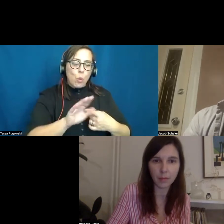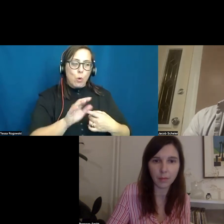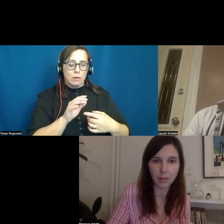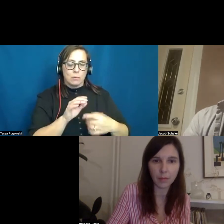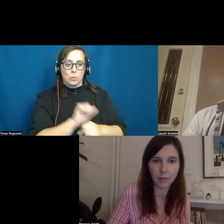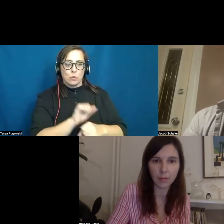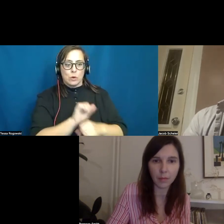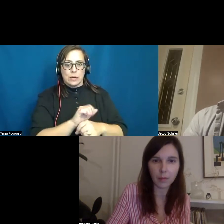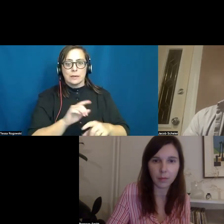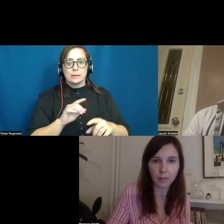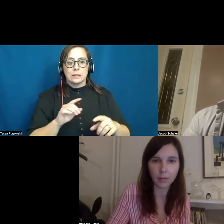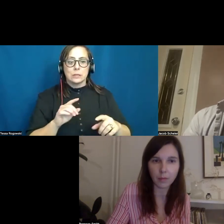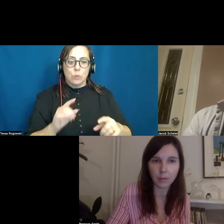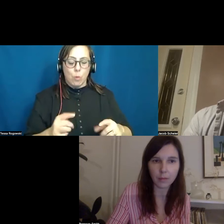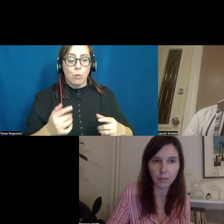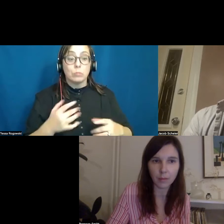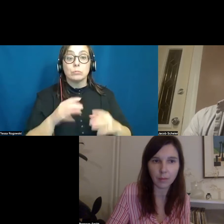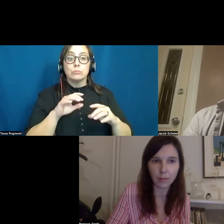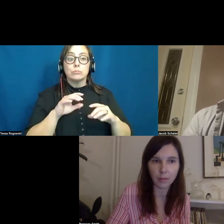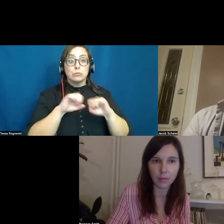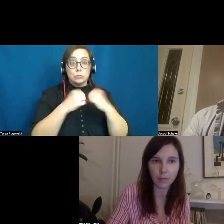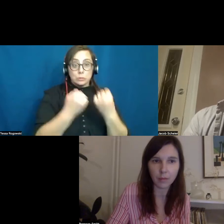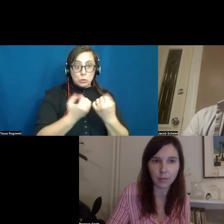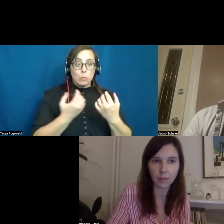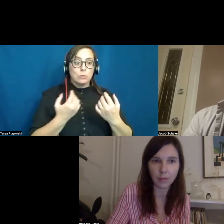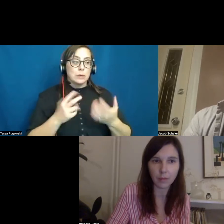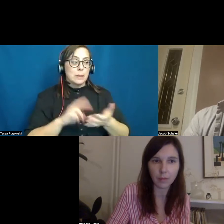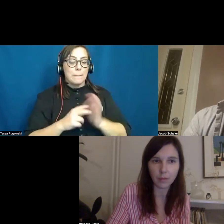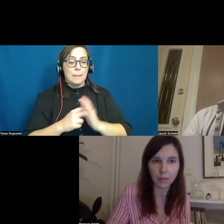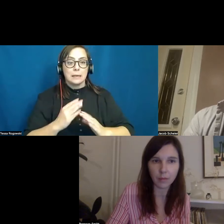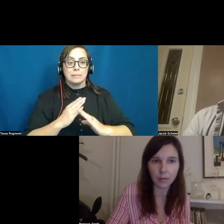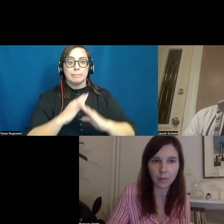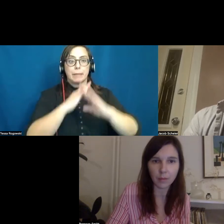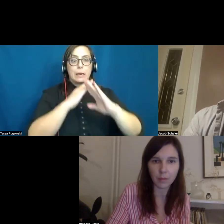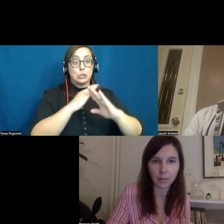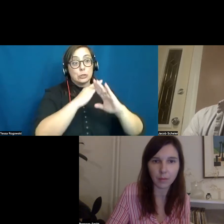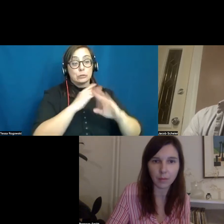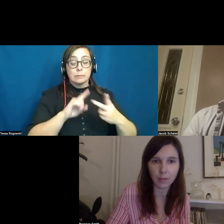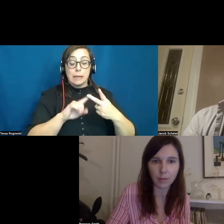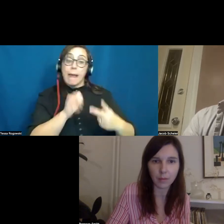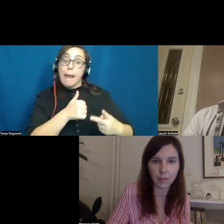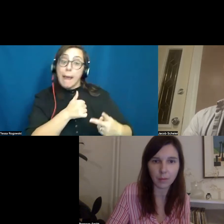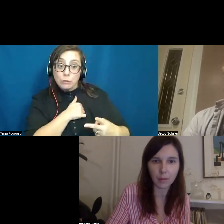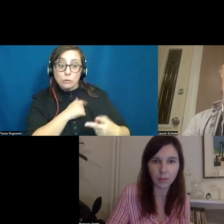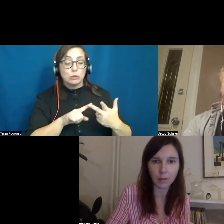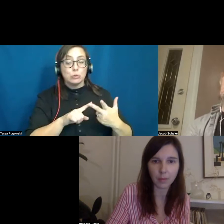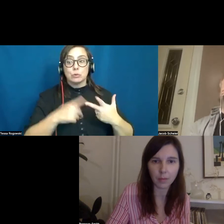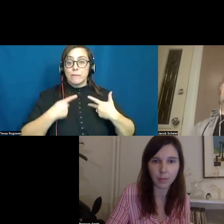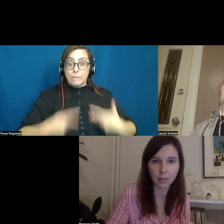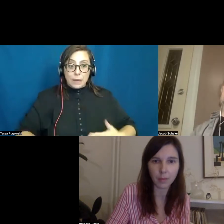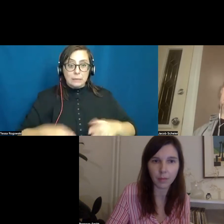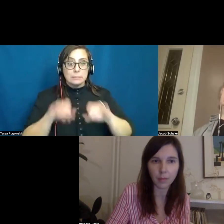are barriers to participation that are attitudinal and that are physical and systemic